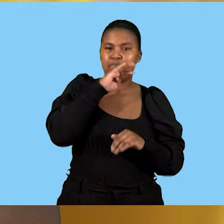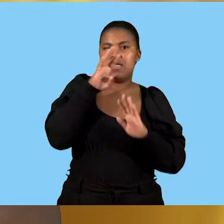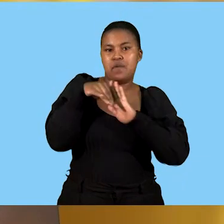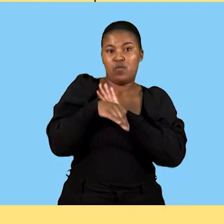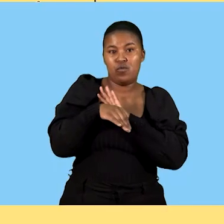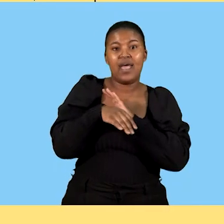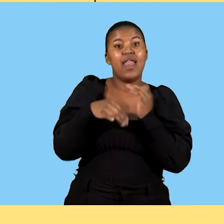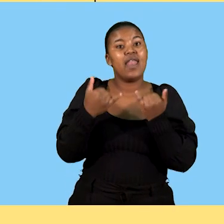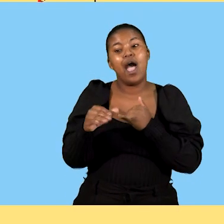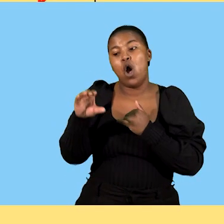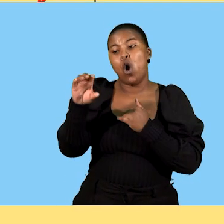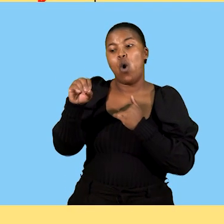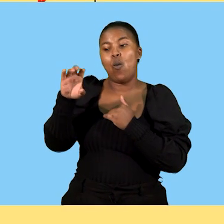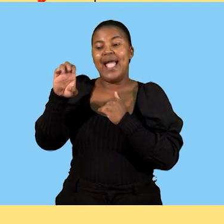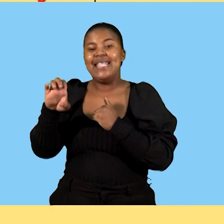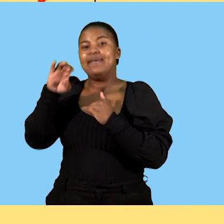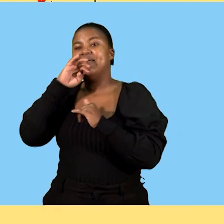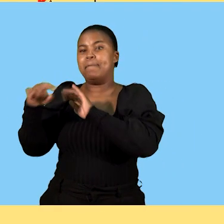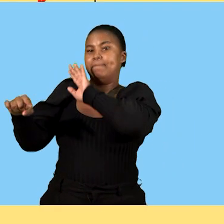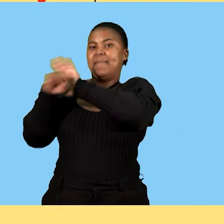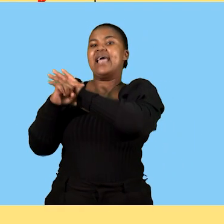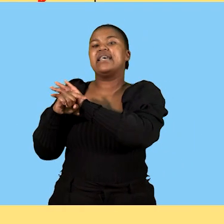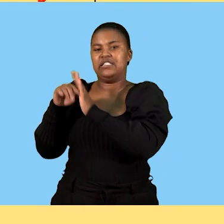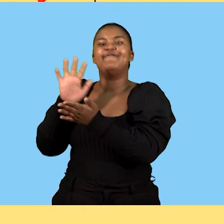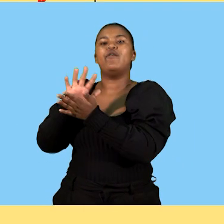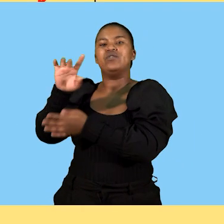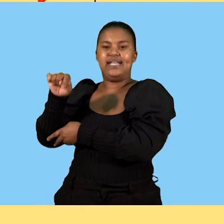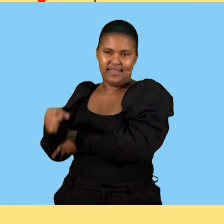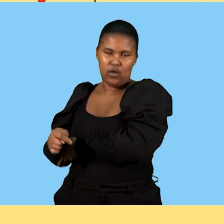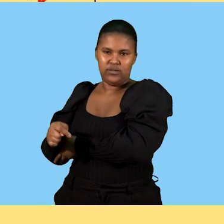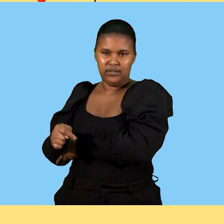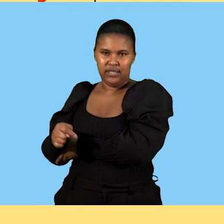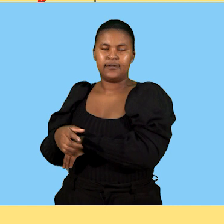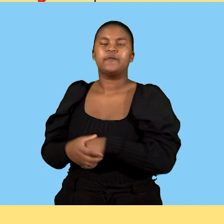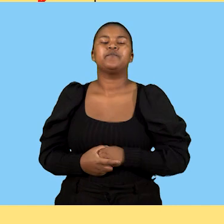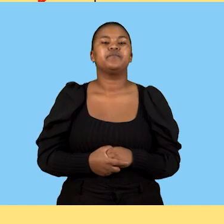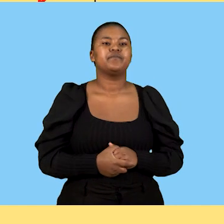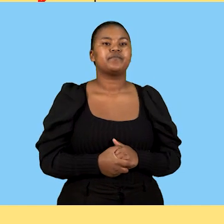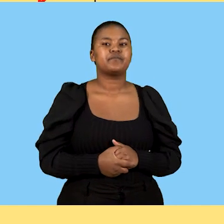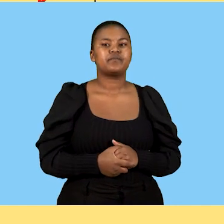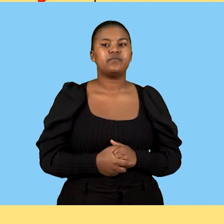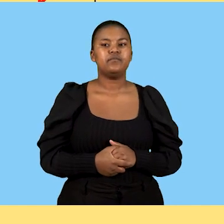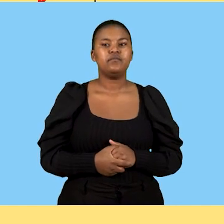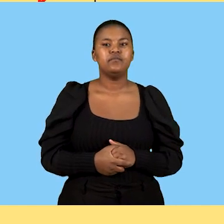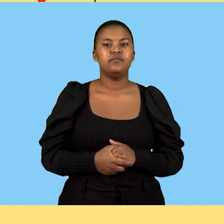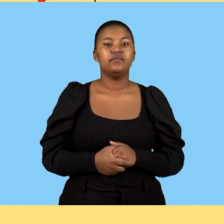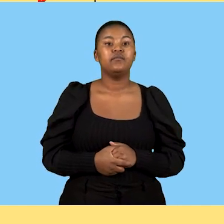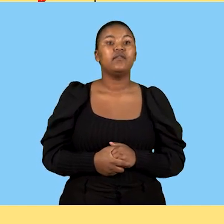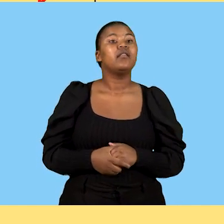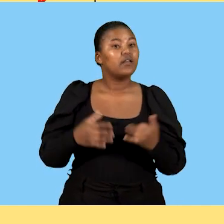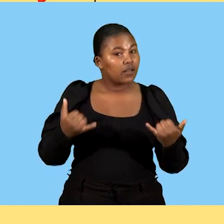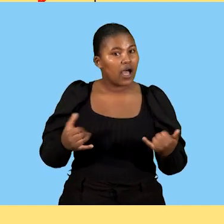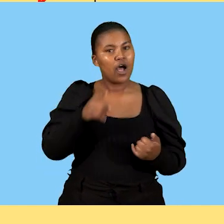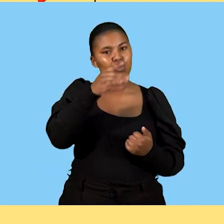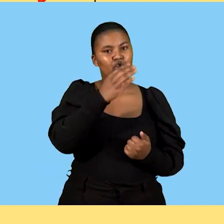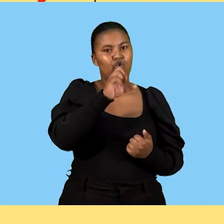owner's equity, you are decreasing owner's equity, then you say minus 14,000. And then you credit your income